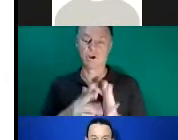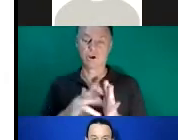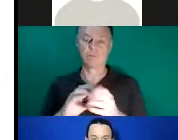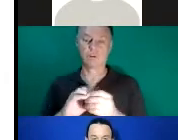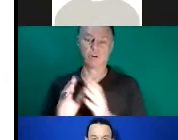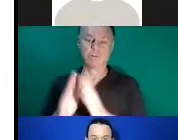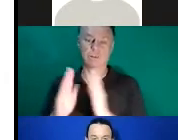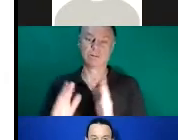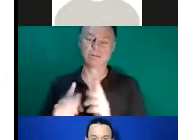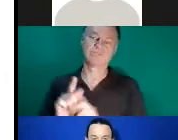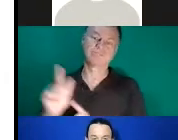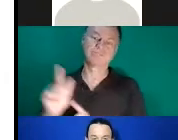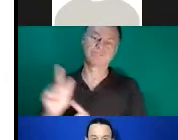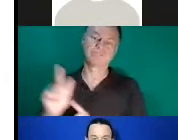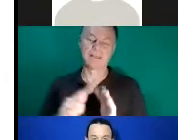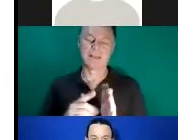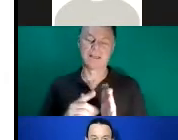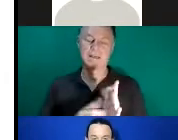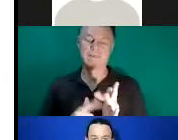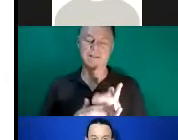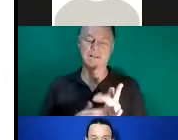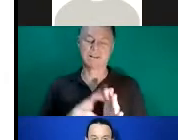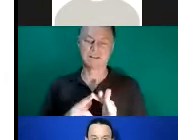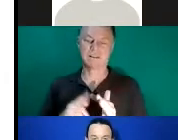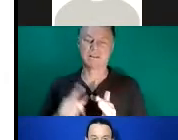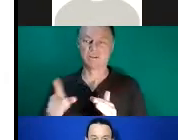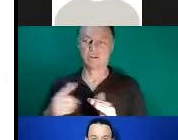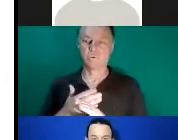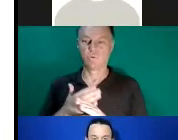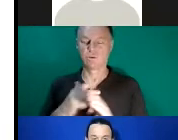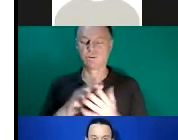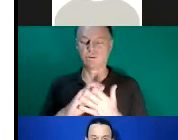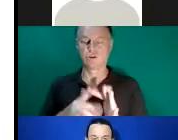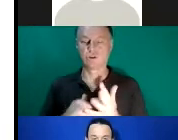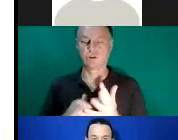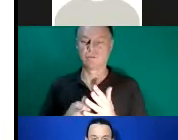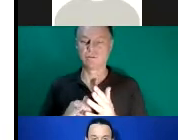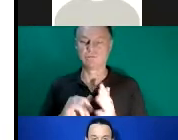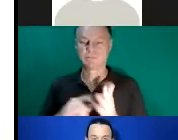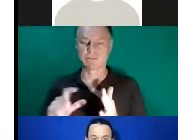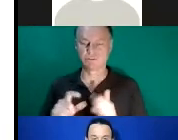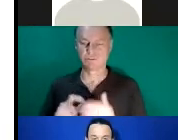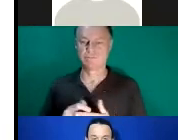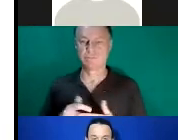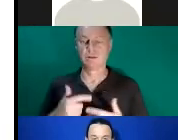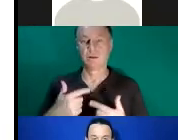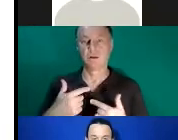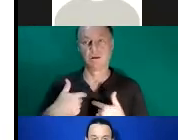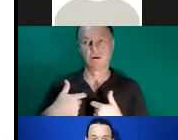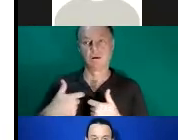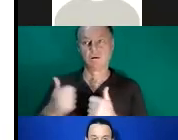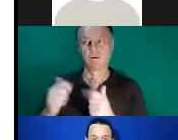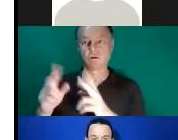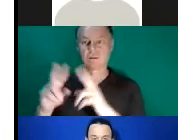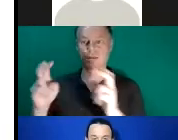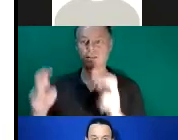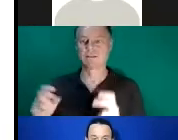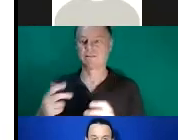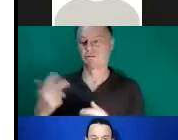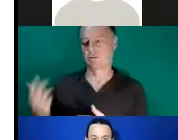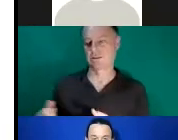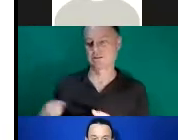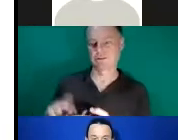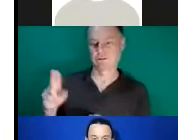1895. Emmeline Sigrand worked as Holmes's private secretary, lured to the castle by the promise of an increased